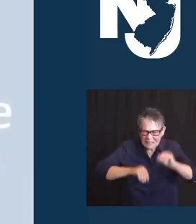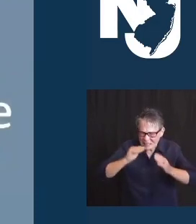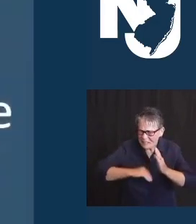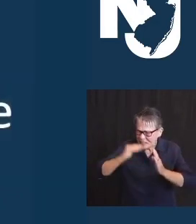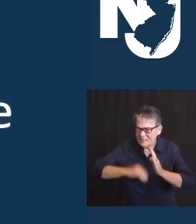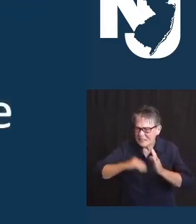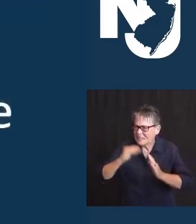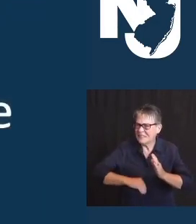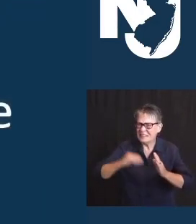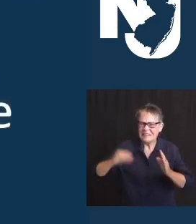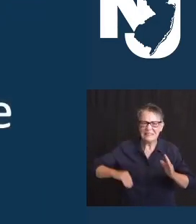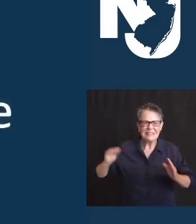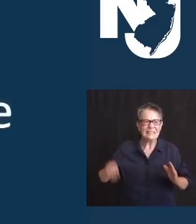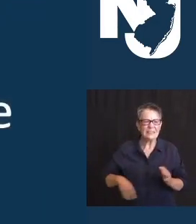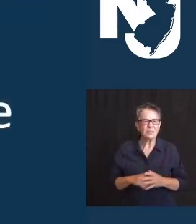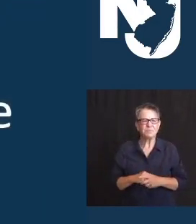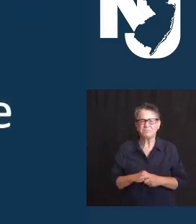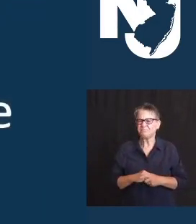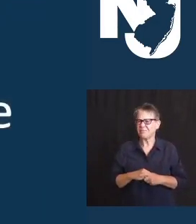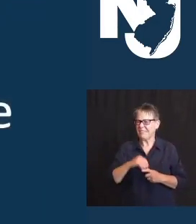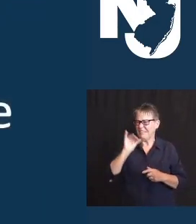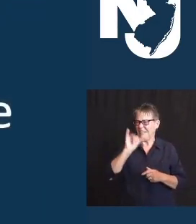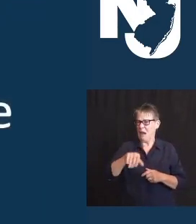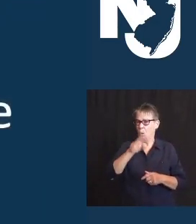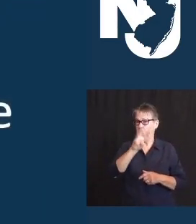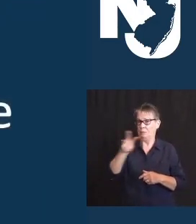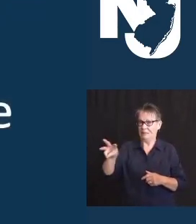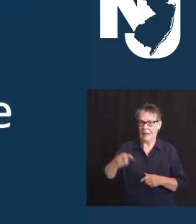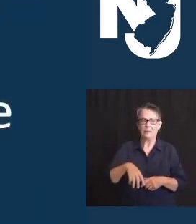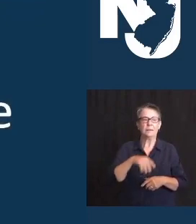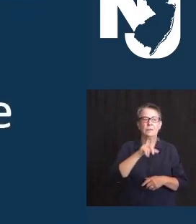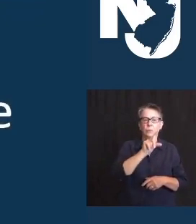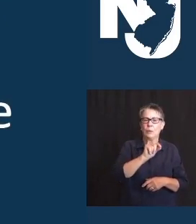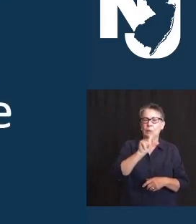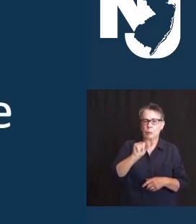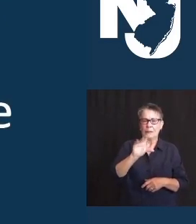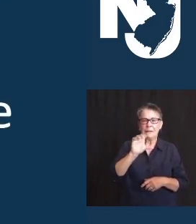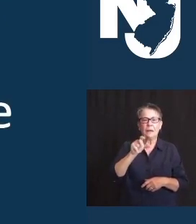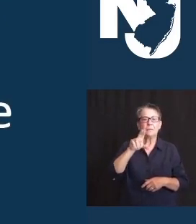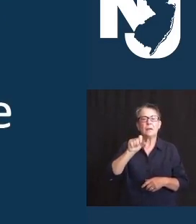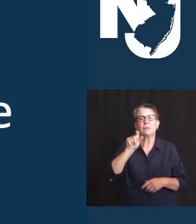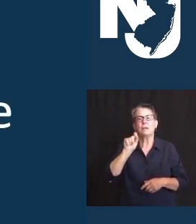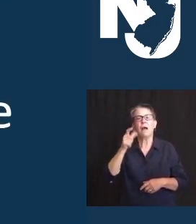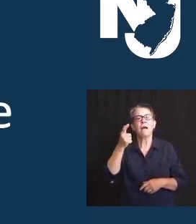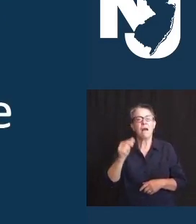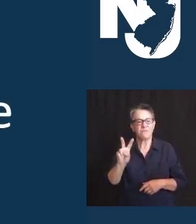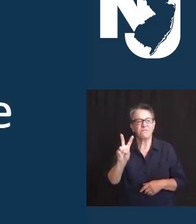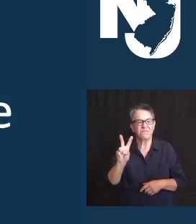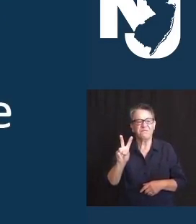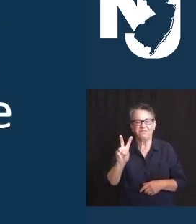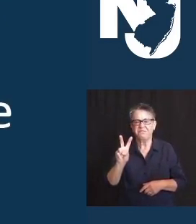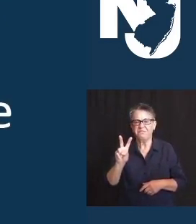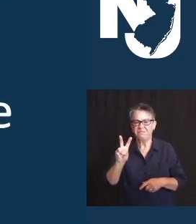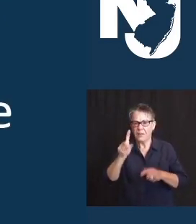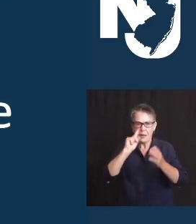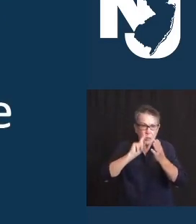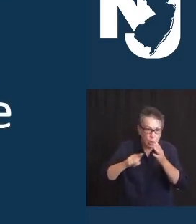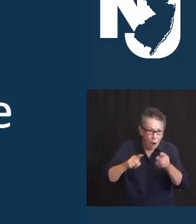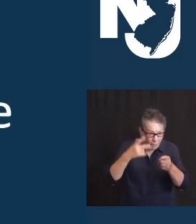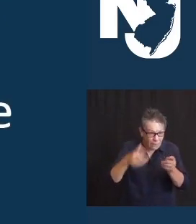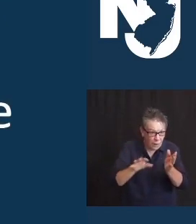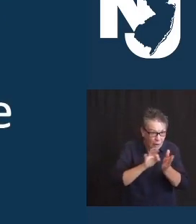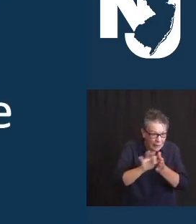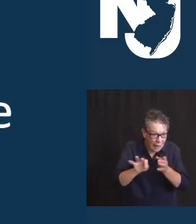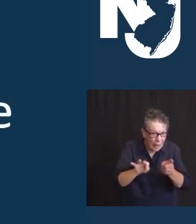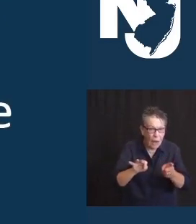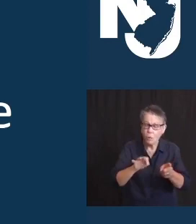to go to 2020census.gov today to make sure you and your family are counted. Then reach out to your friends and neighbors and make sure they are